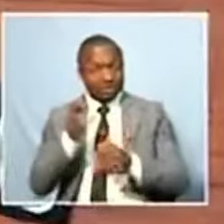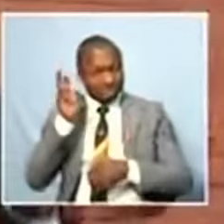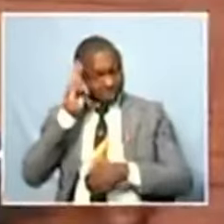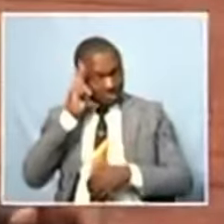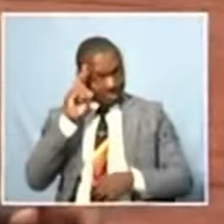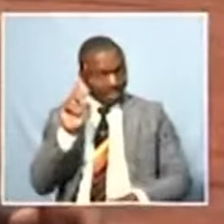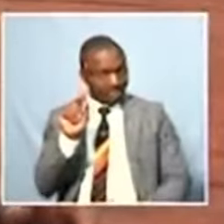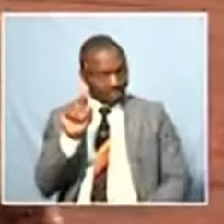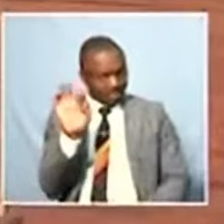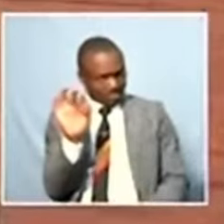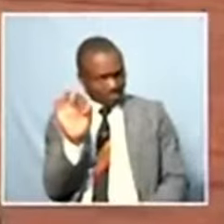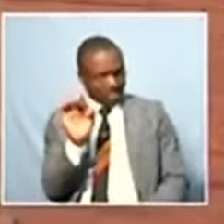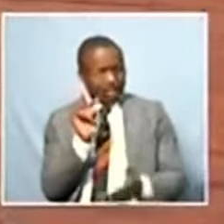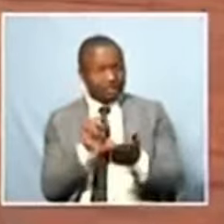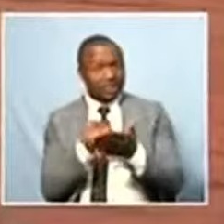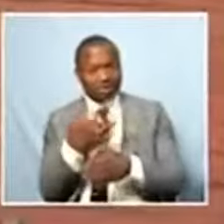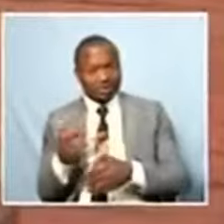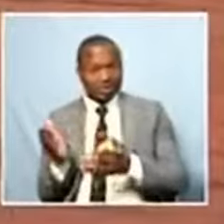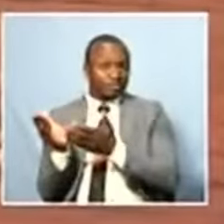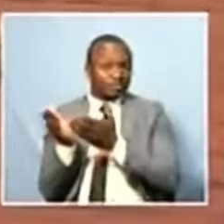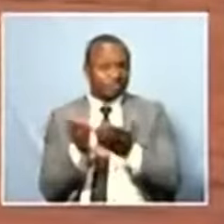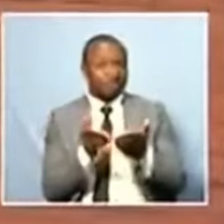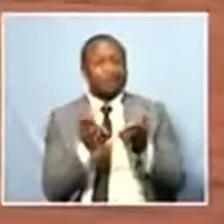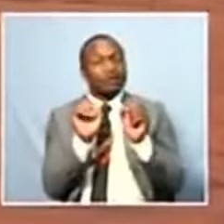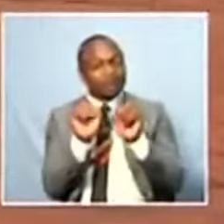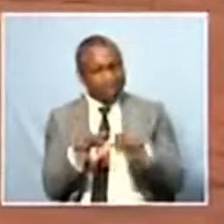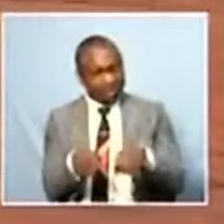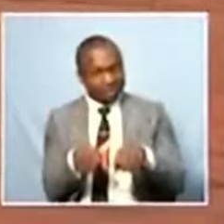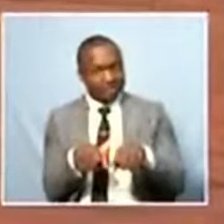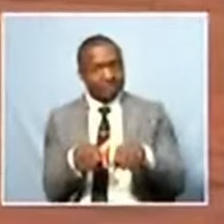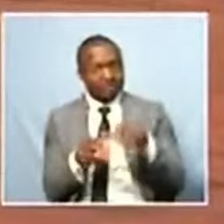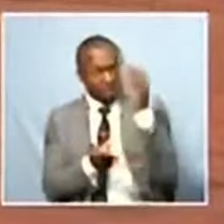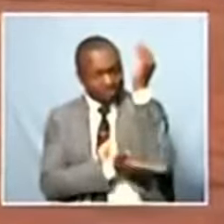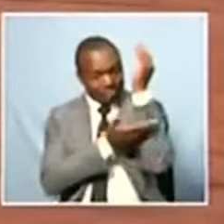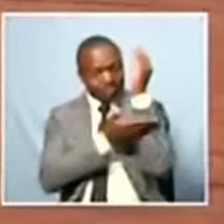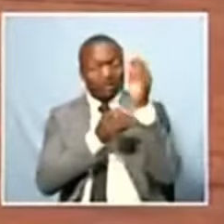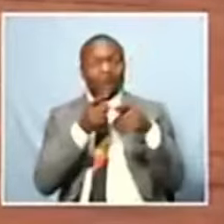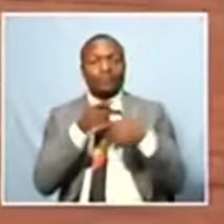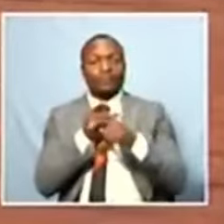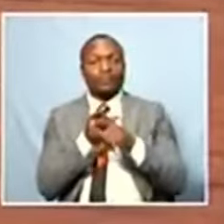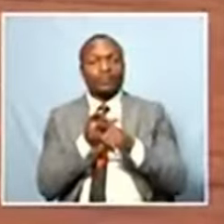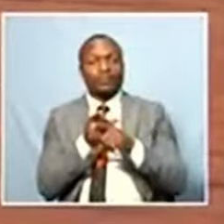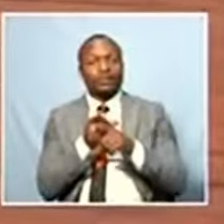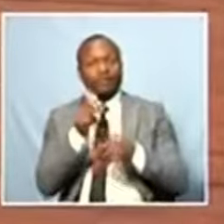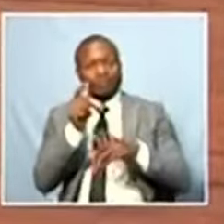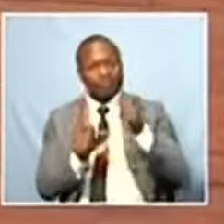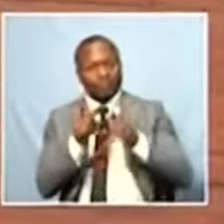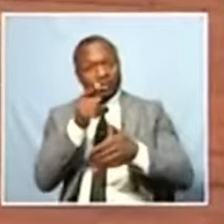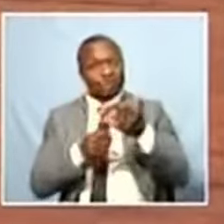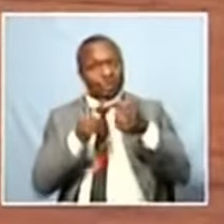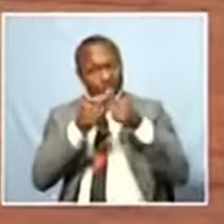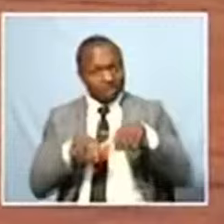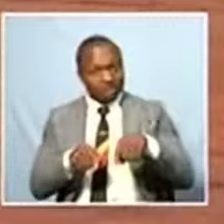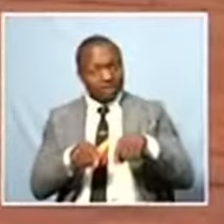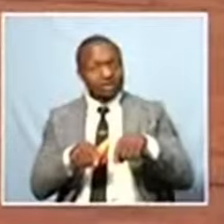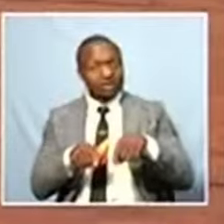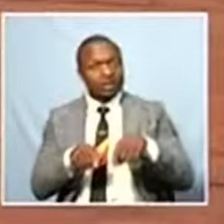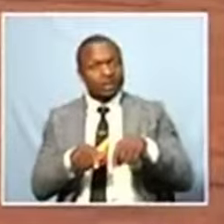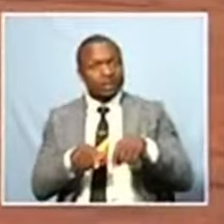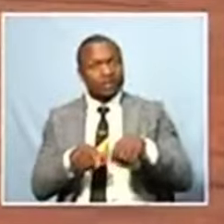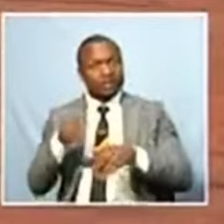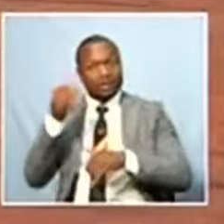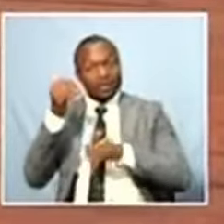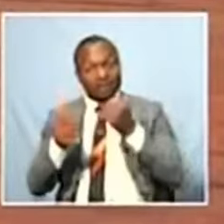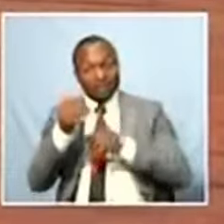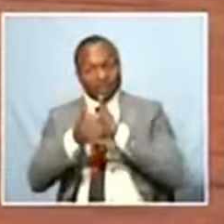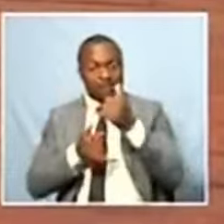2019, 20 whatever, this thing was brought so that we could actually enhance the production of milk. What happened? Just by the end